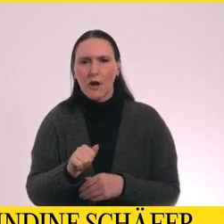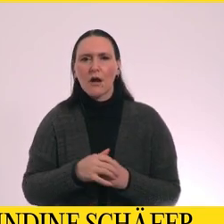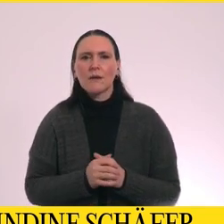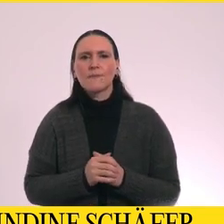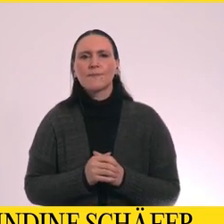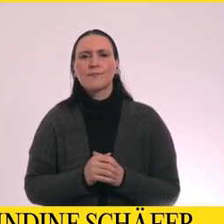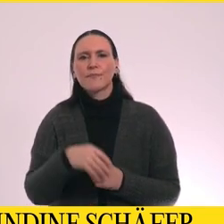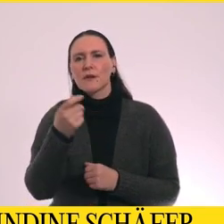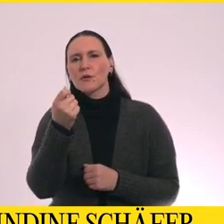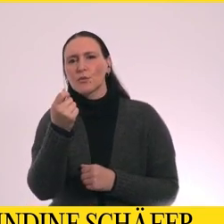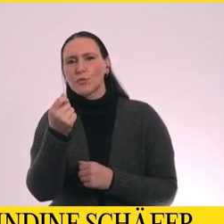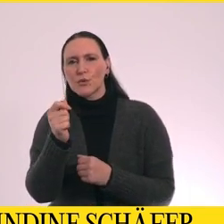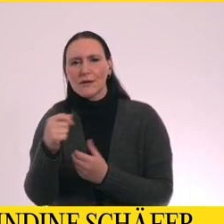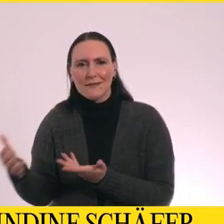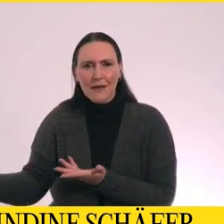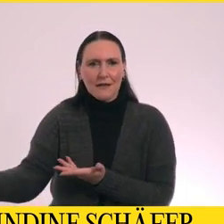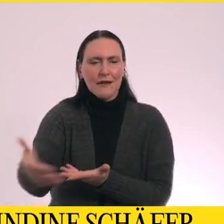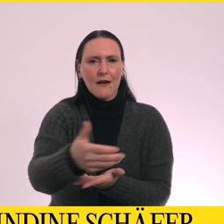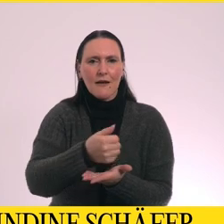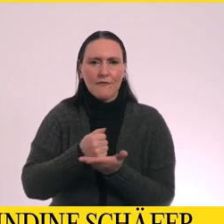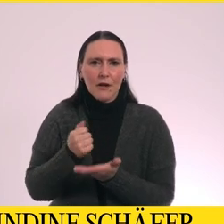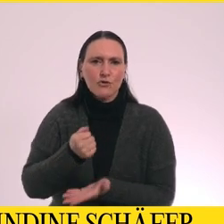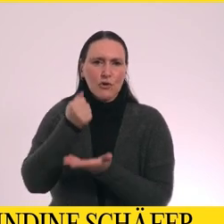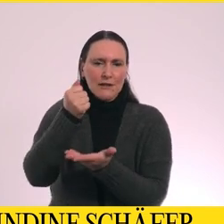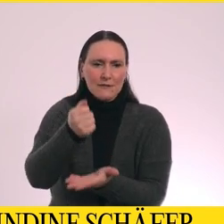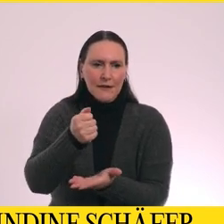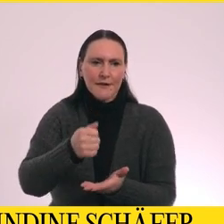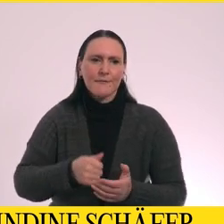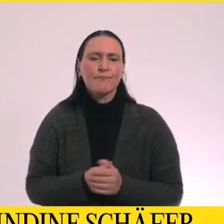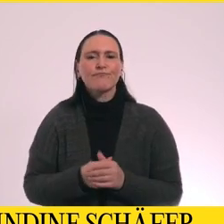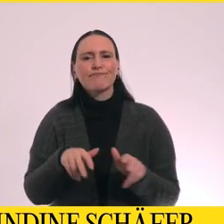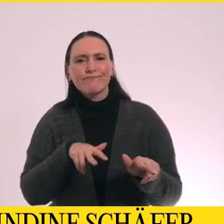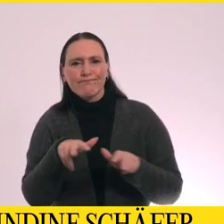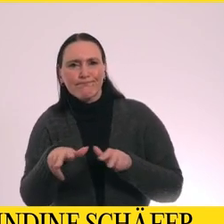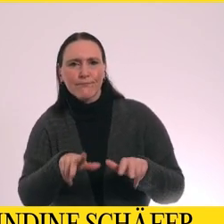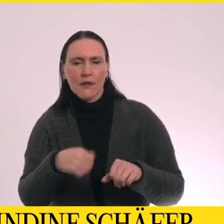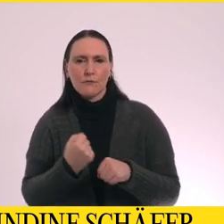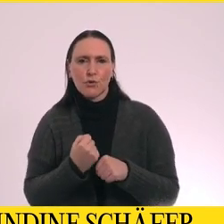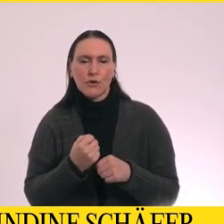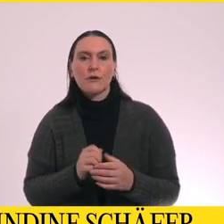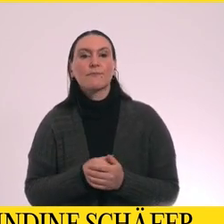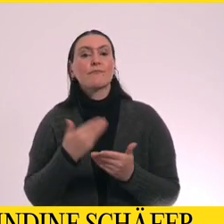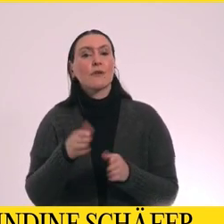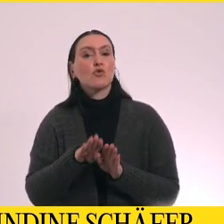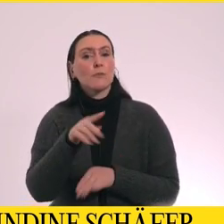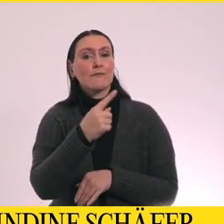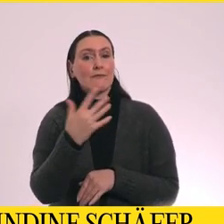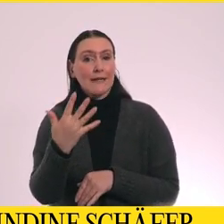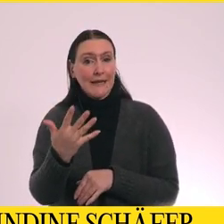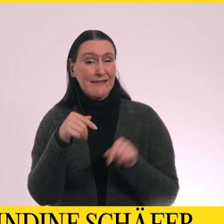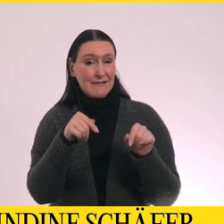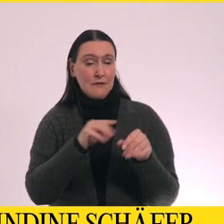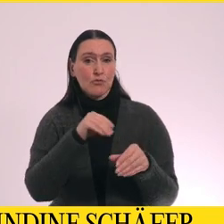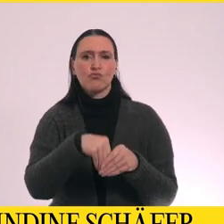fundraising, advocacy, and mediation work. And as part of Documenta 15, we're also both working with